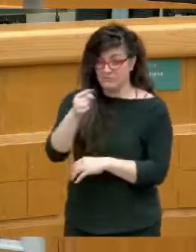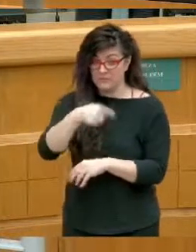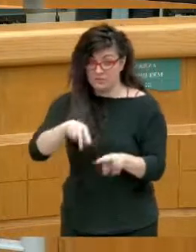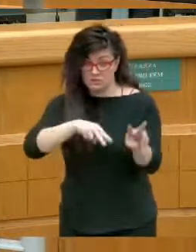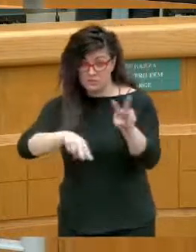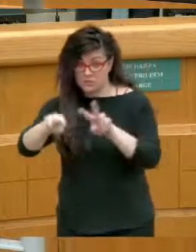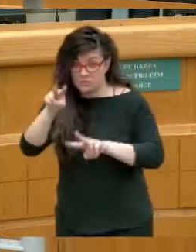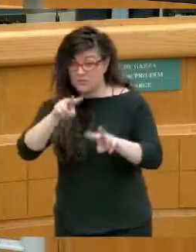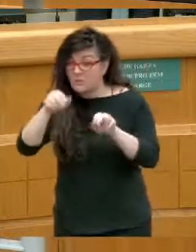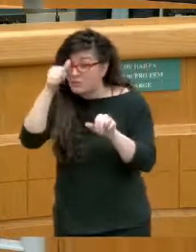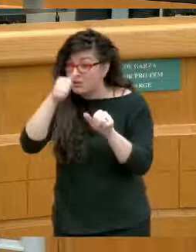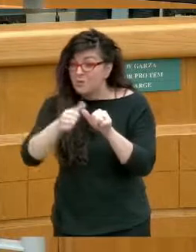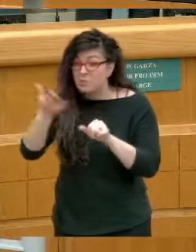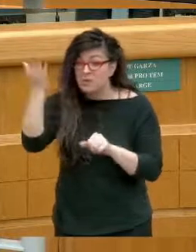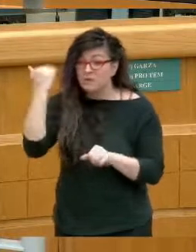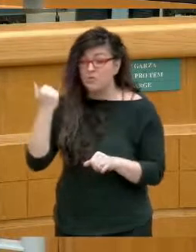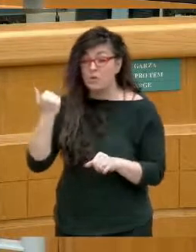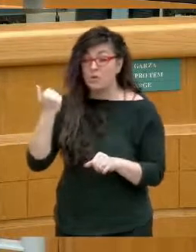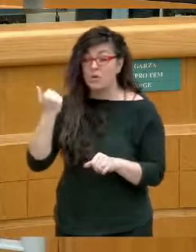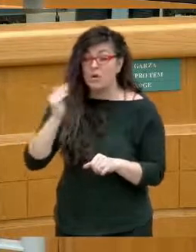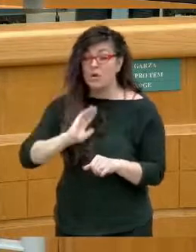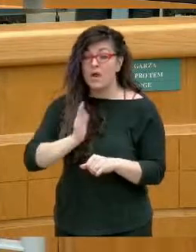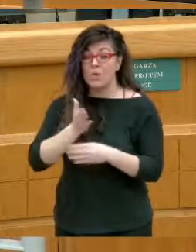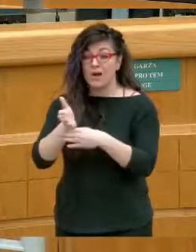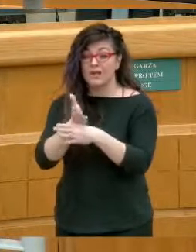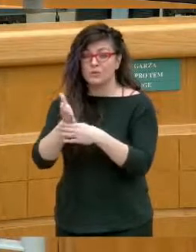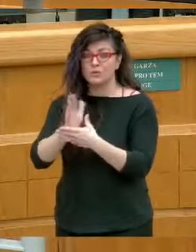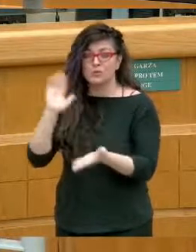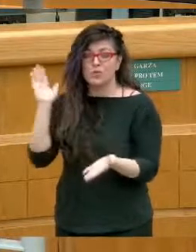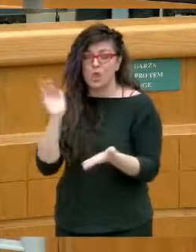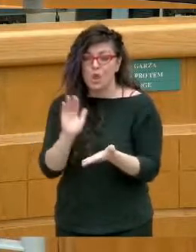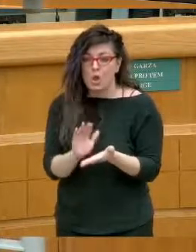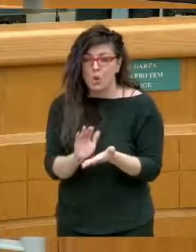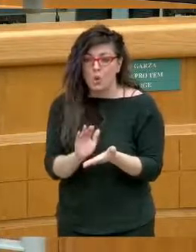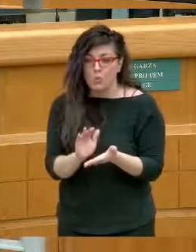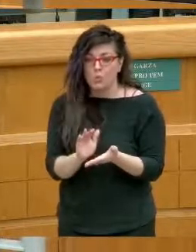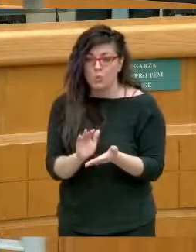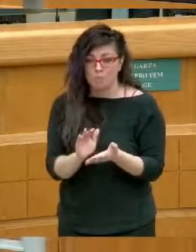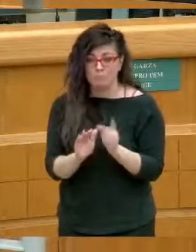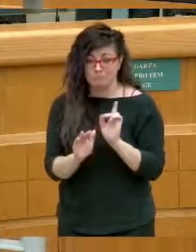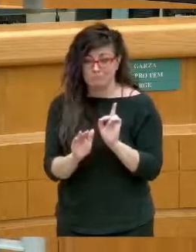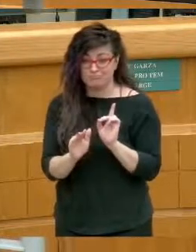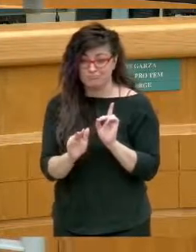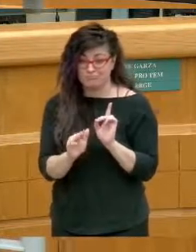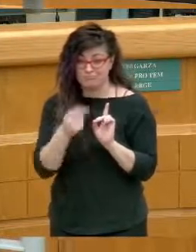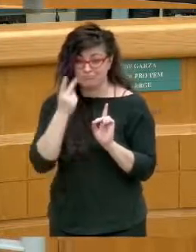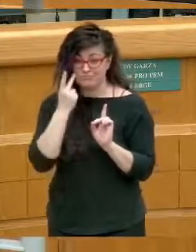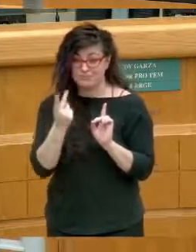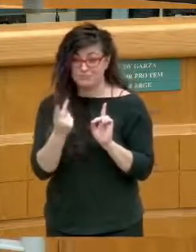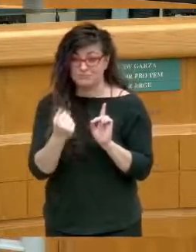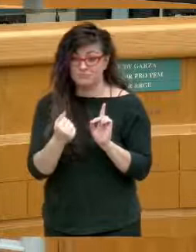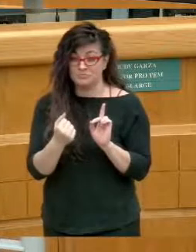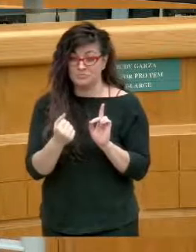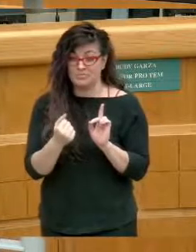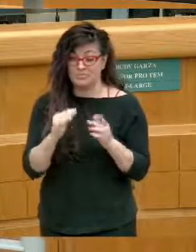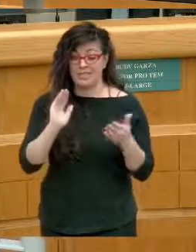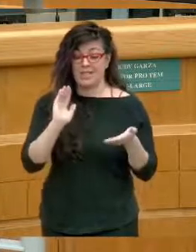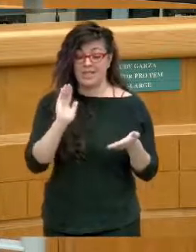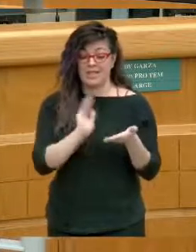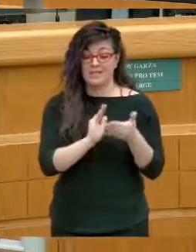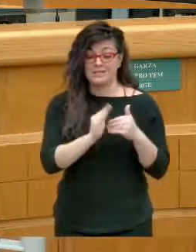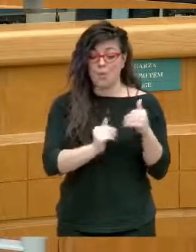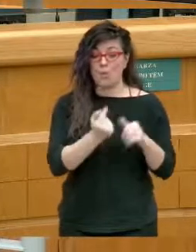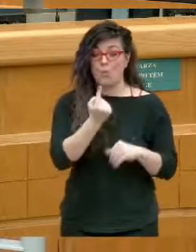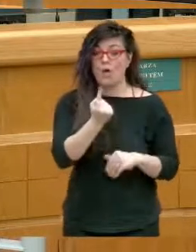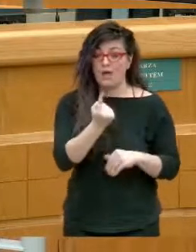at one point we were down to a very low averaging way down here. It was less than 1 case